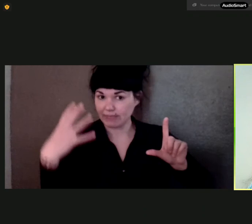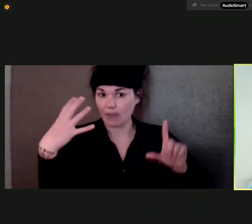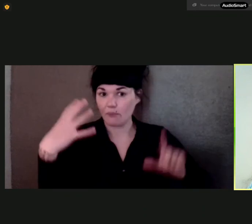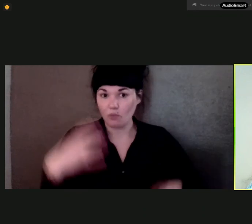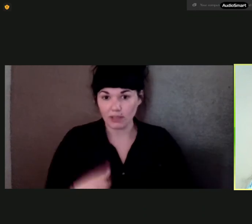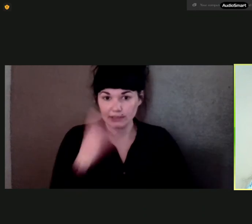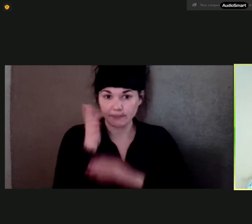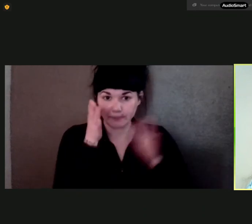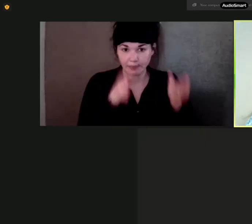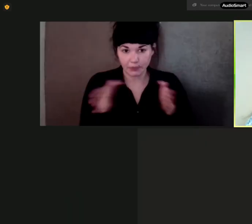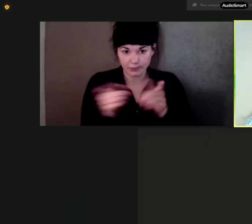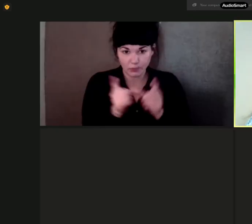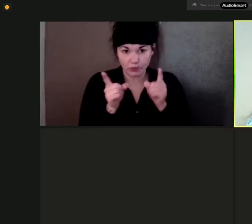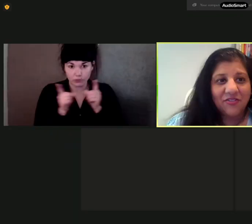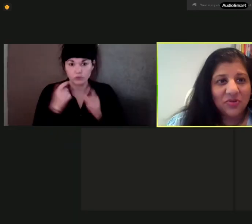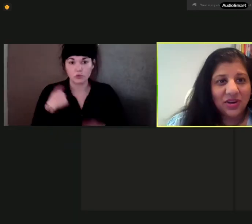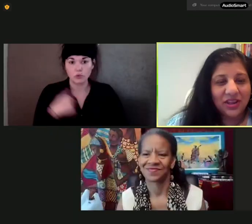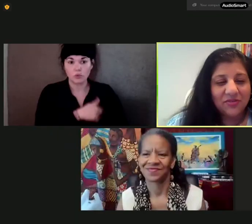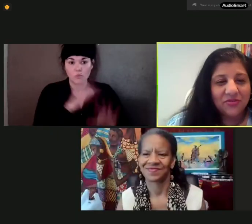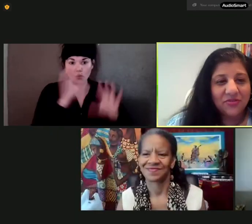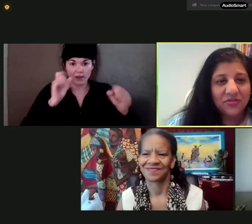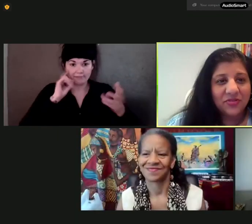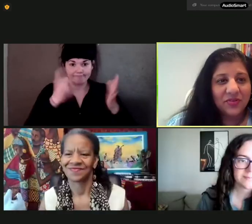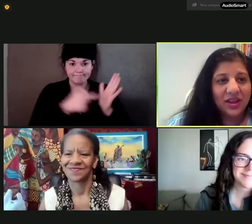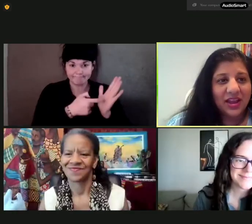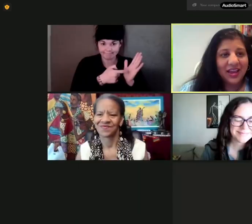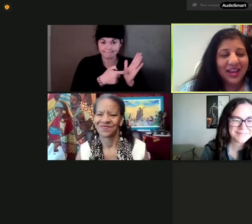well, so we can give everyone a